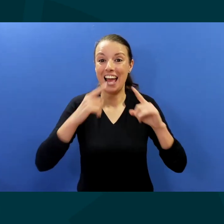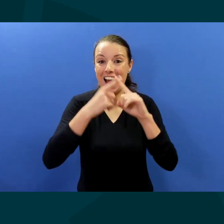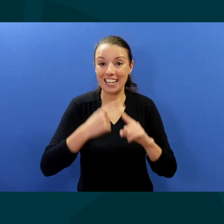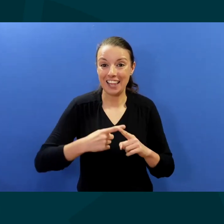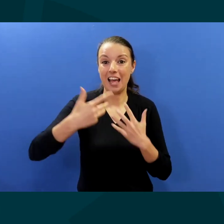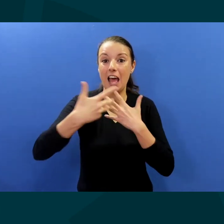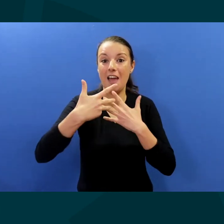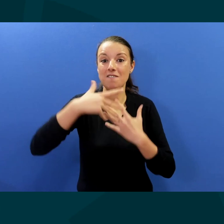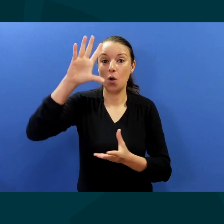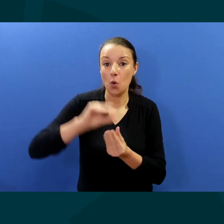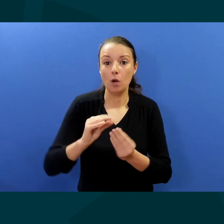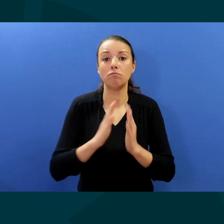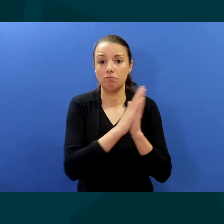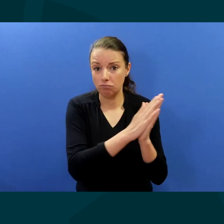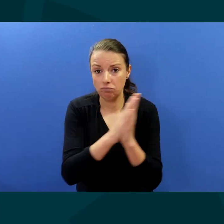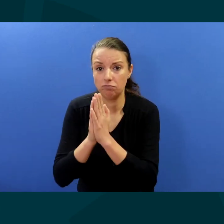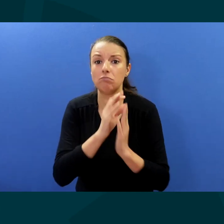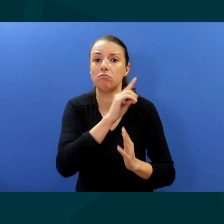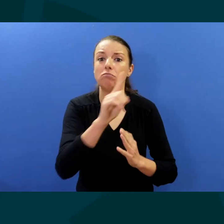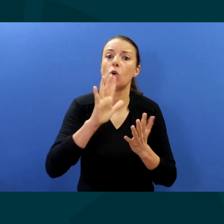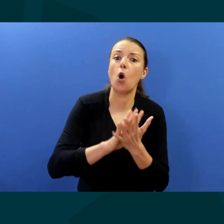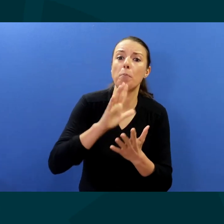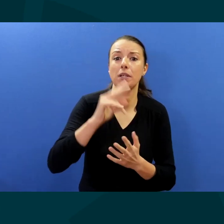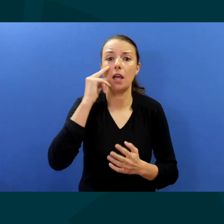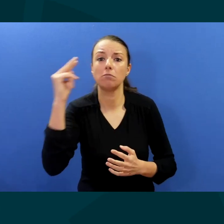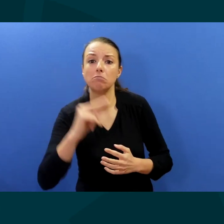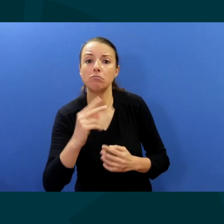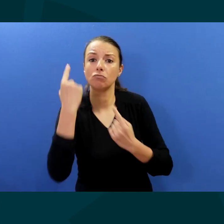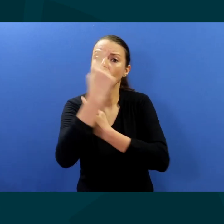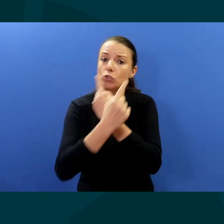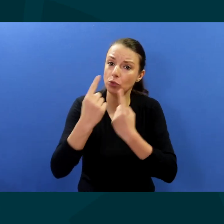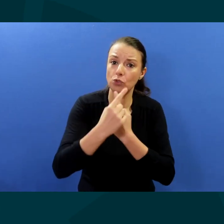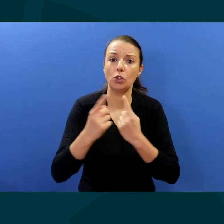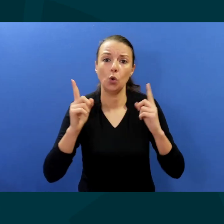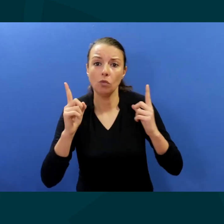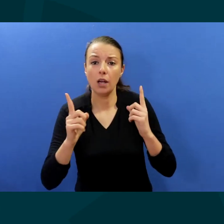ewaluacyjnej. Bardzo nam zależy na Państwa opiniach i uwagach. And of course, we want to